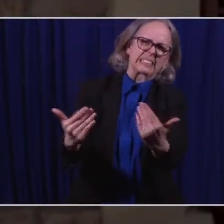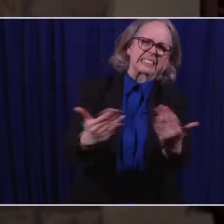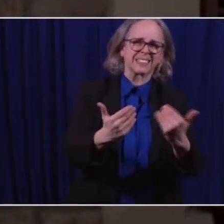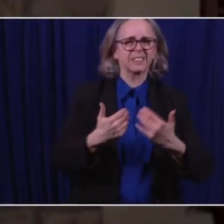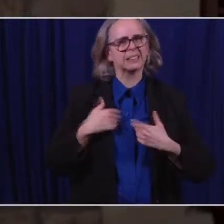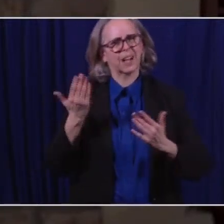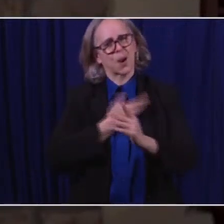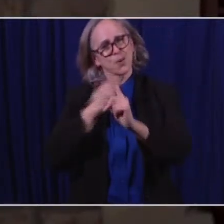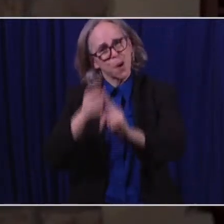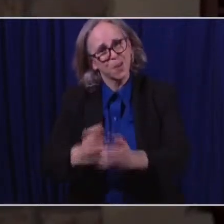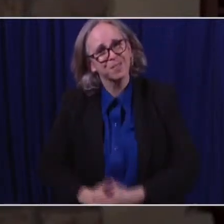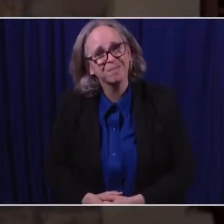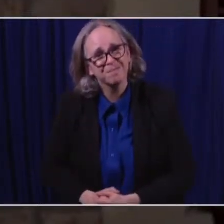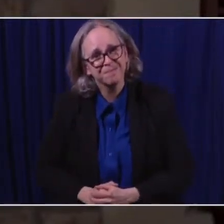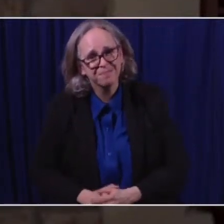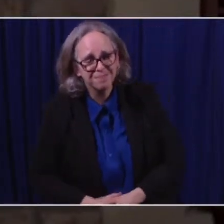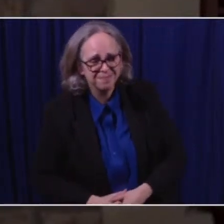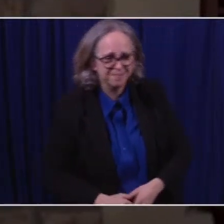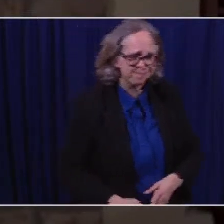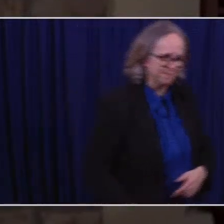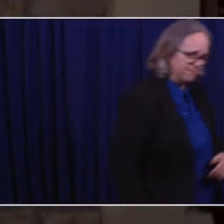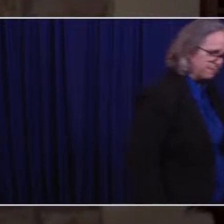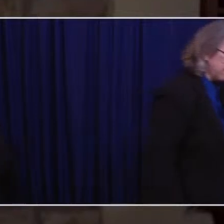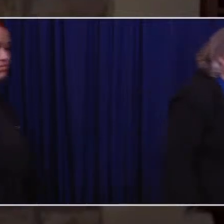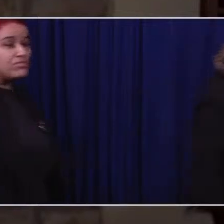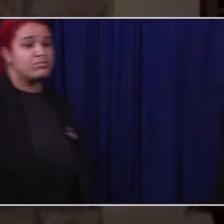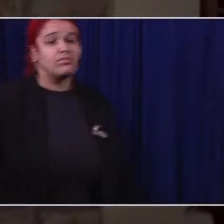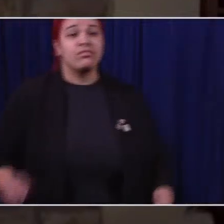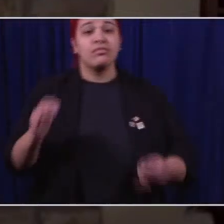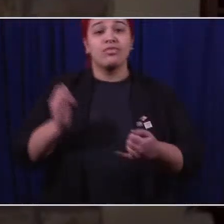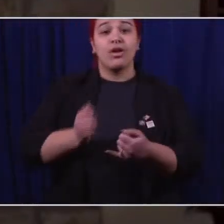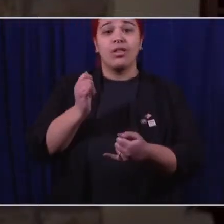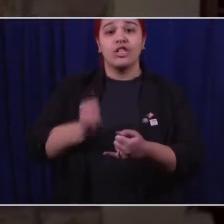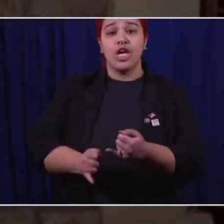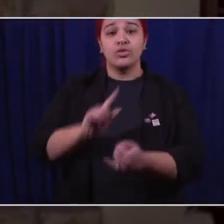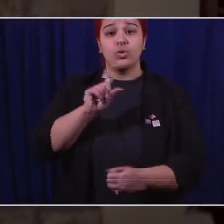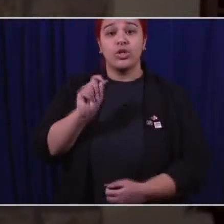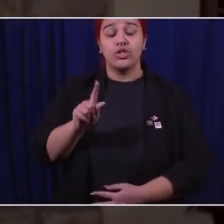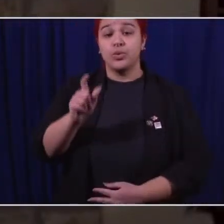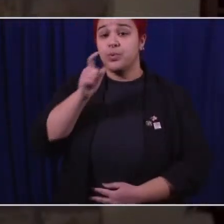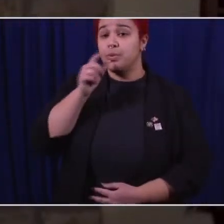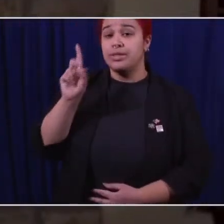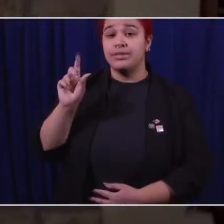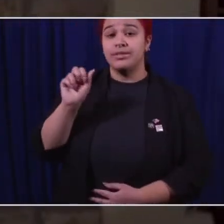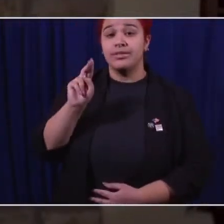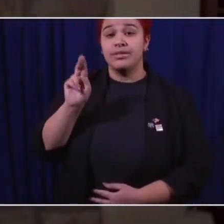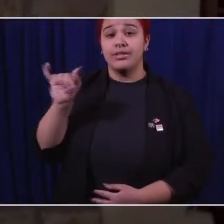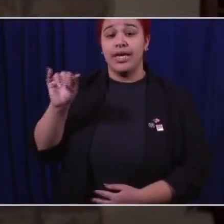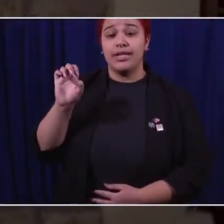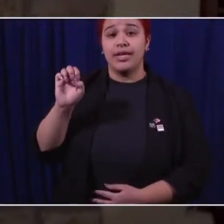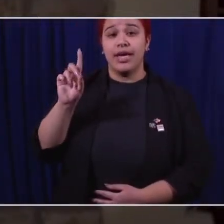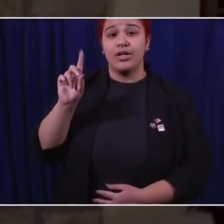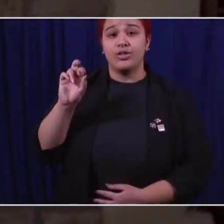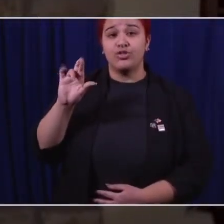Governor, last question for today will be from Danny Eldridge at Hannah News Service. Hello, Governor. So you